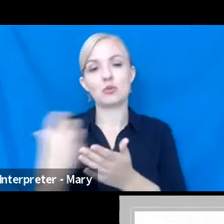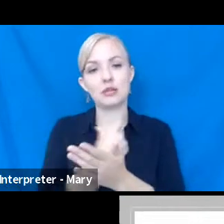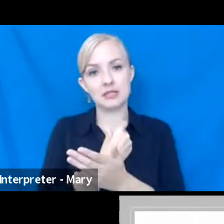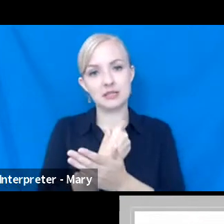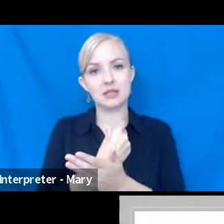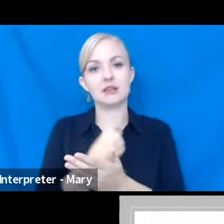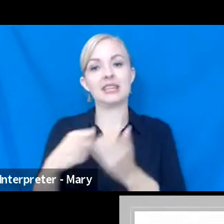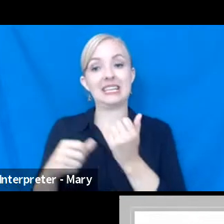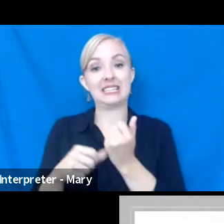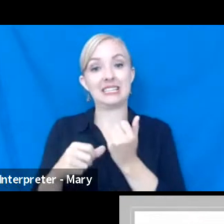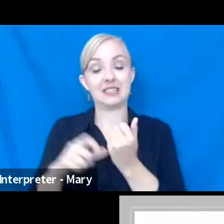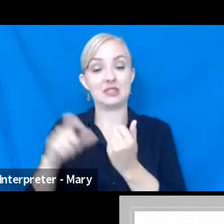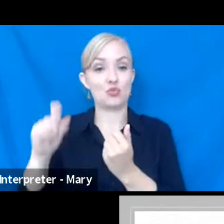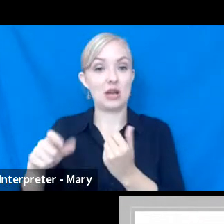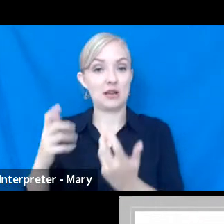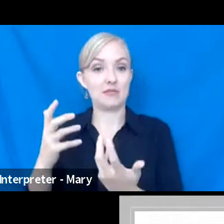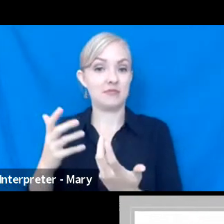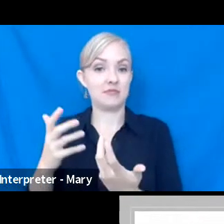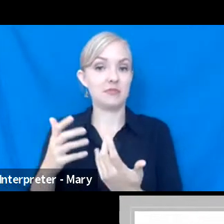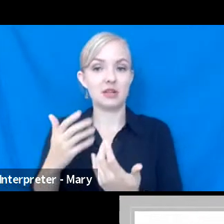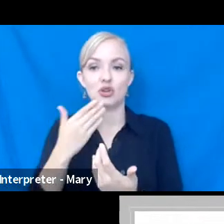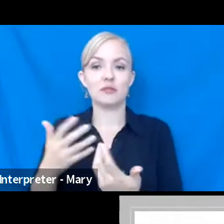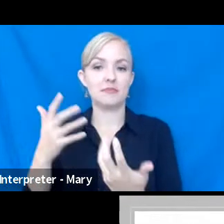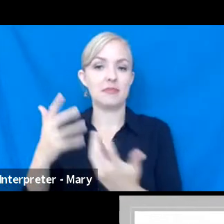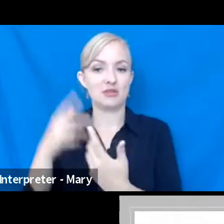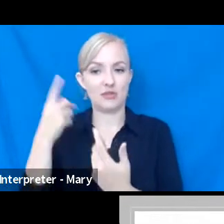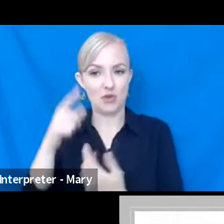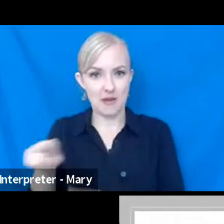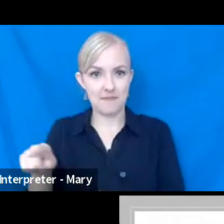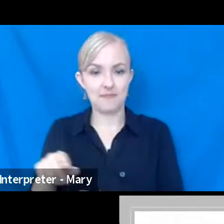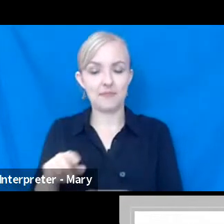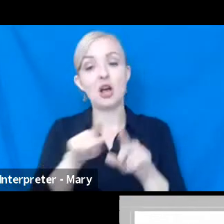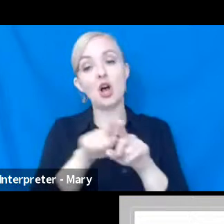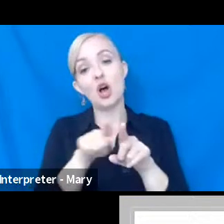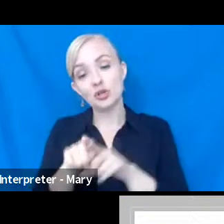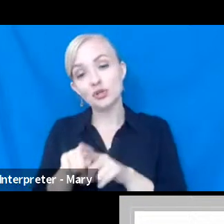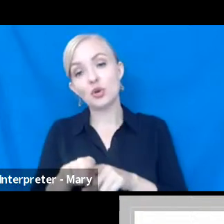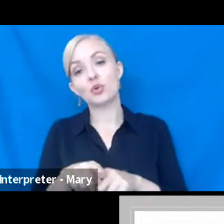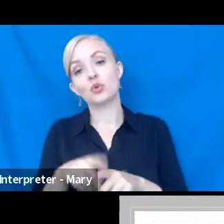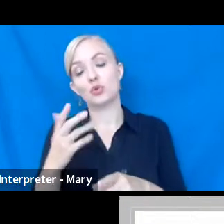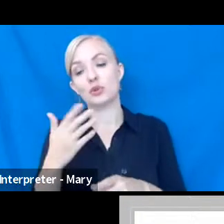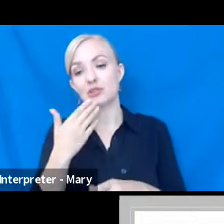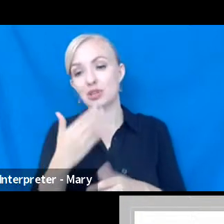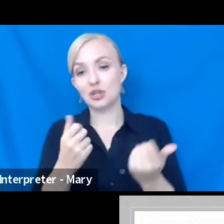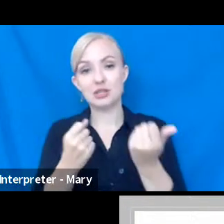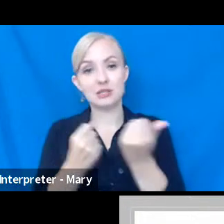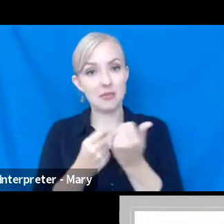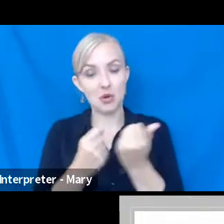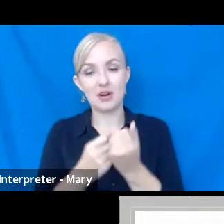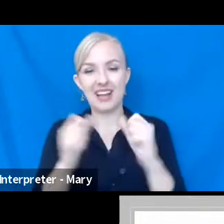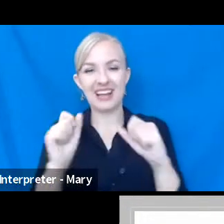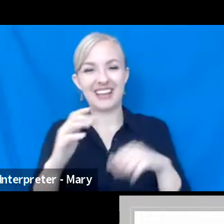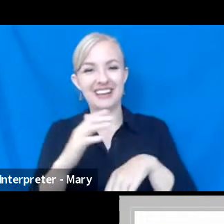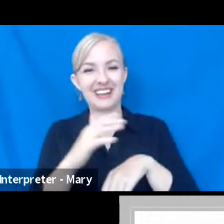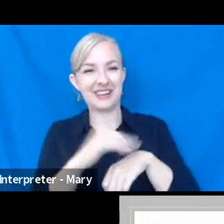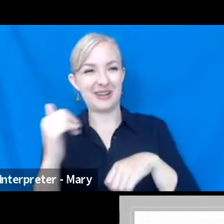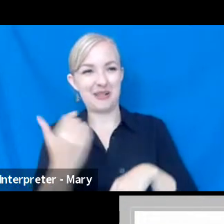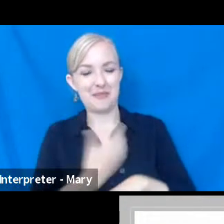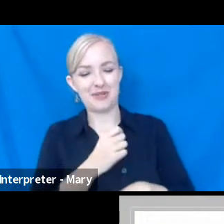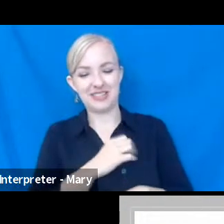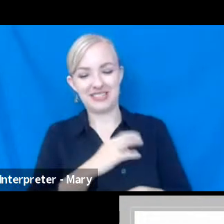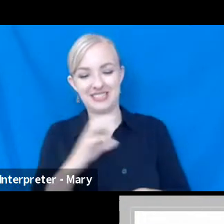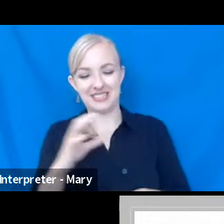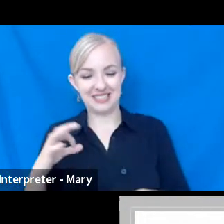assistance that is right for them. They've also been a great support. I can call up our staff partners at the